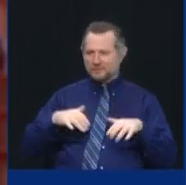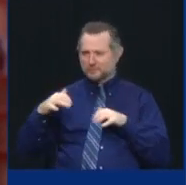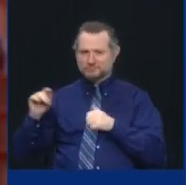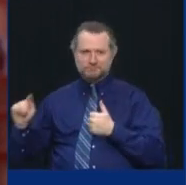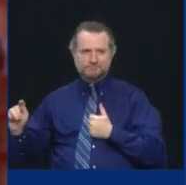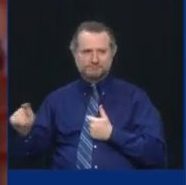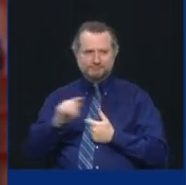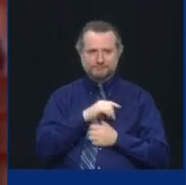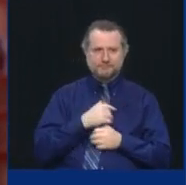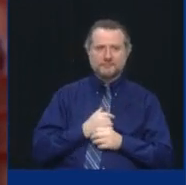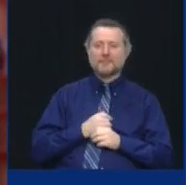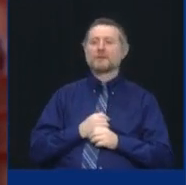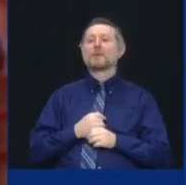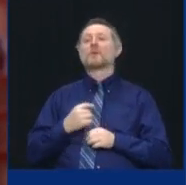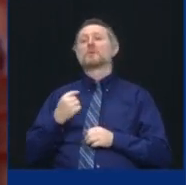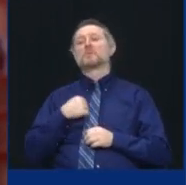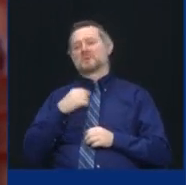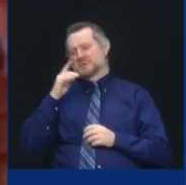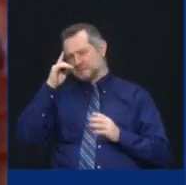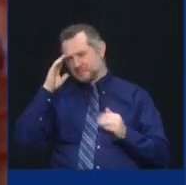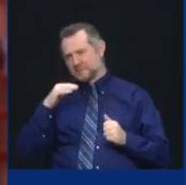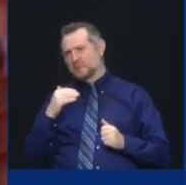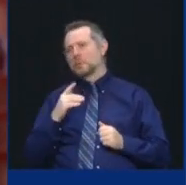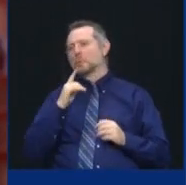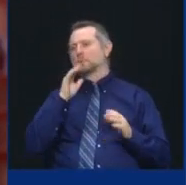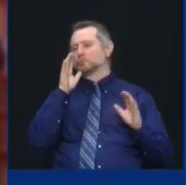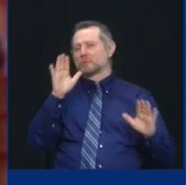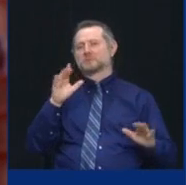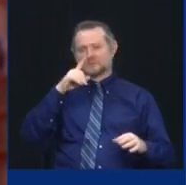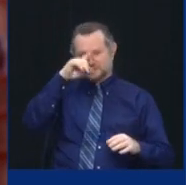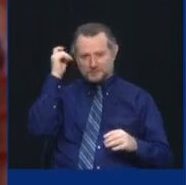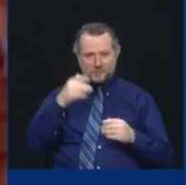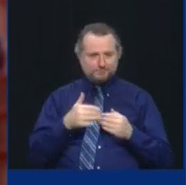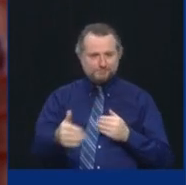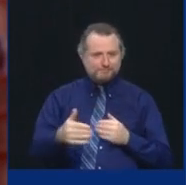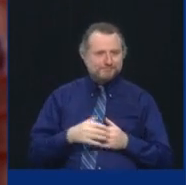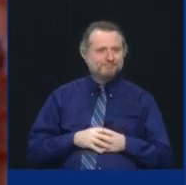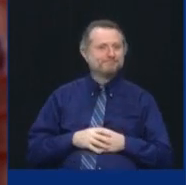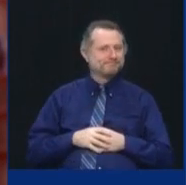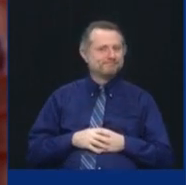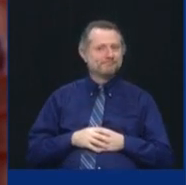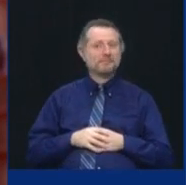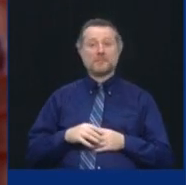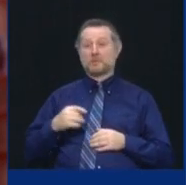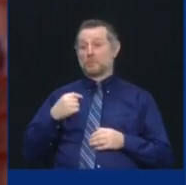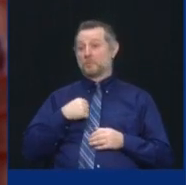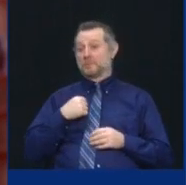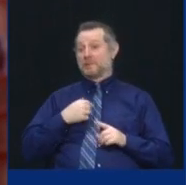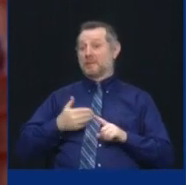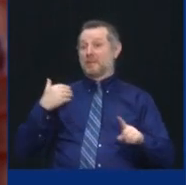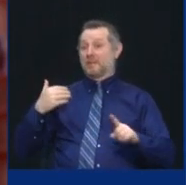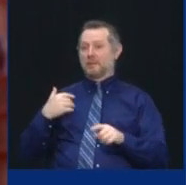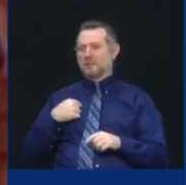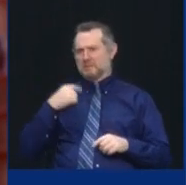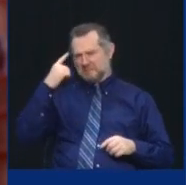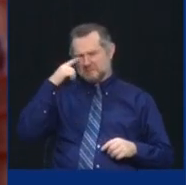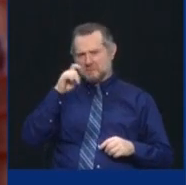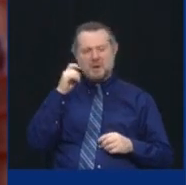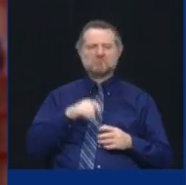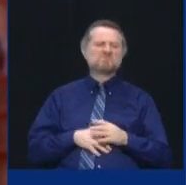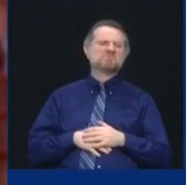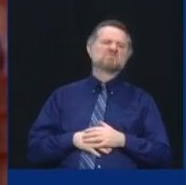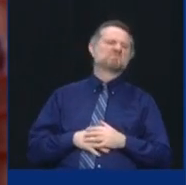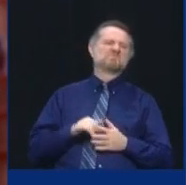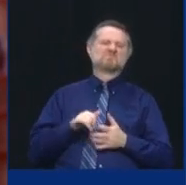that we anticipate we'll make for a blockbuster summer, which is really different because we didn't think this was going to happen. We were really planning